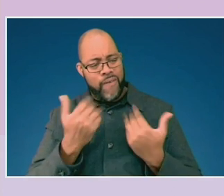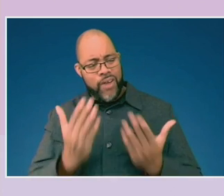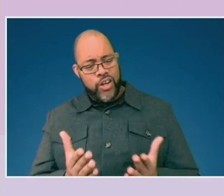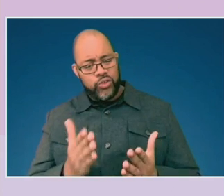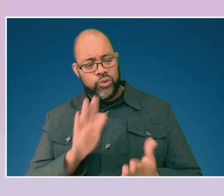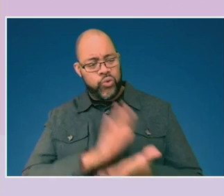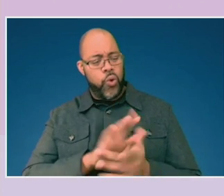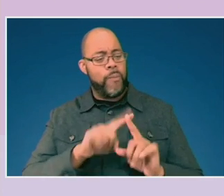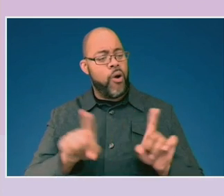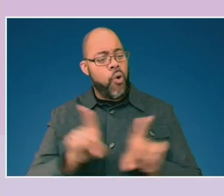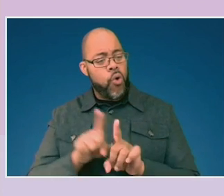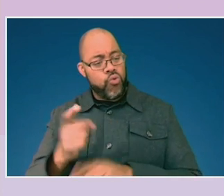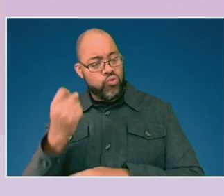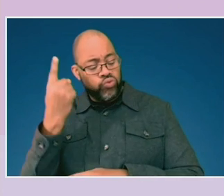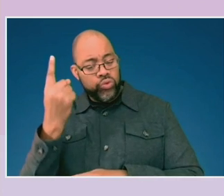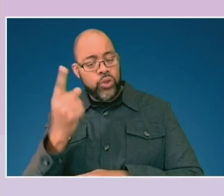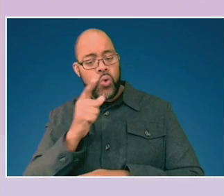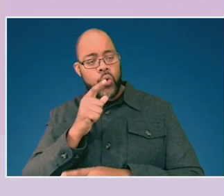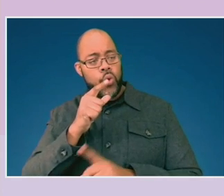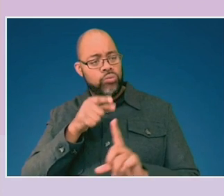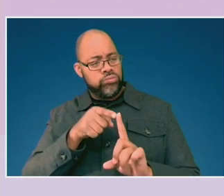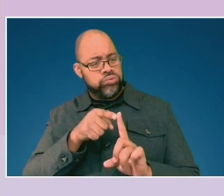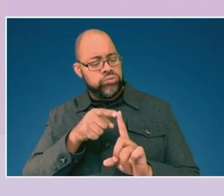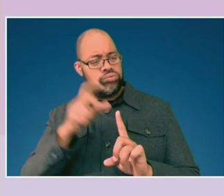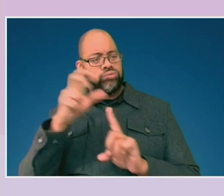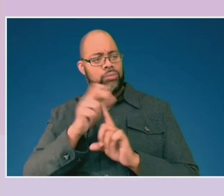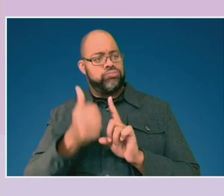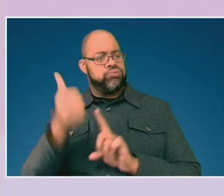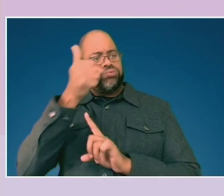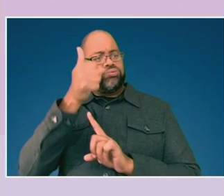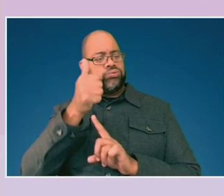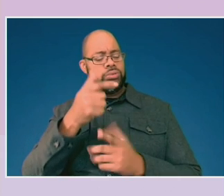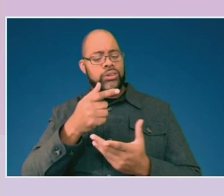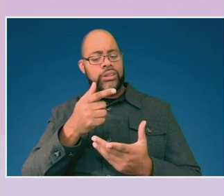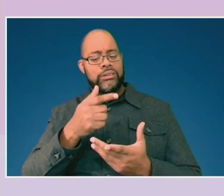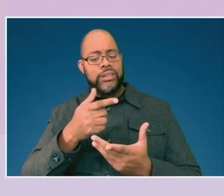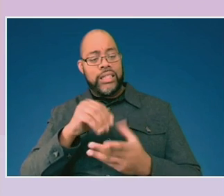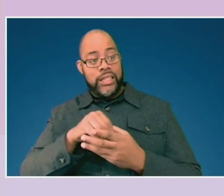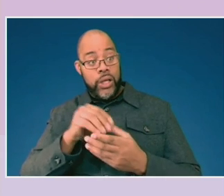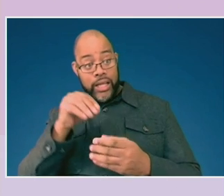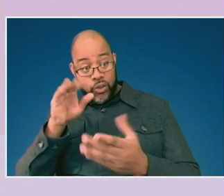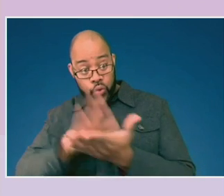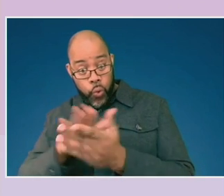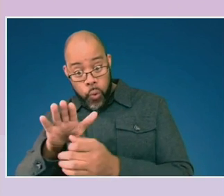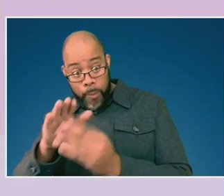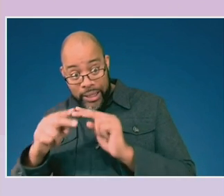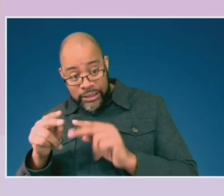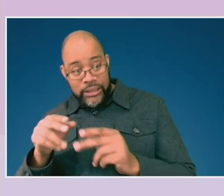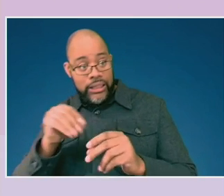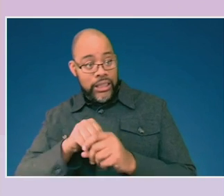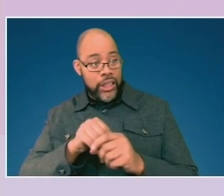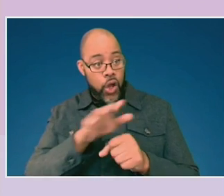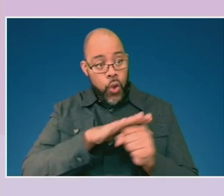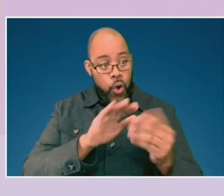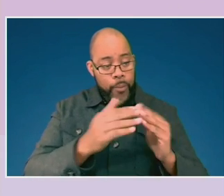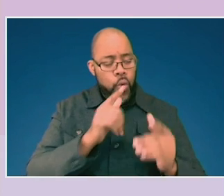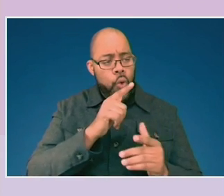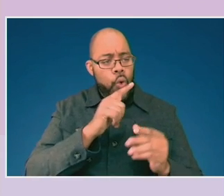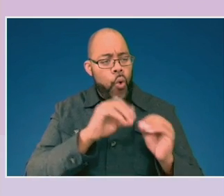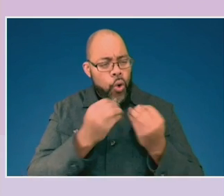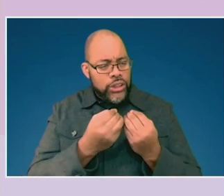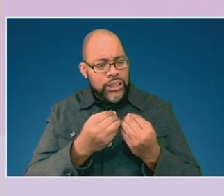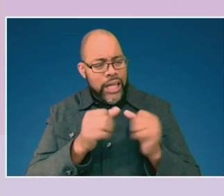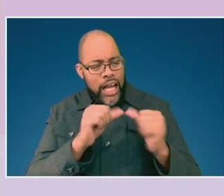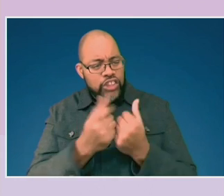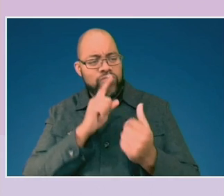it's also understanding who the champions are within particular school buildings, within the local community, who are your organizations or agencies that can